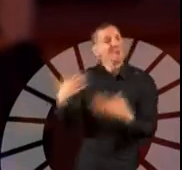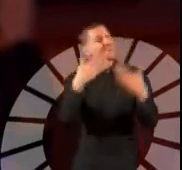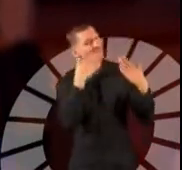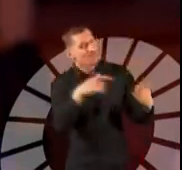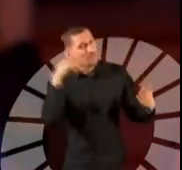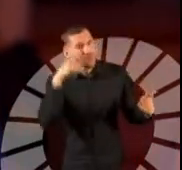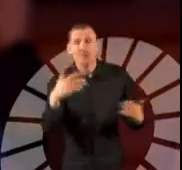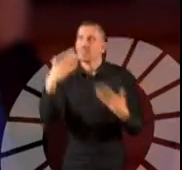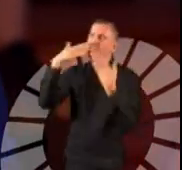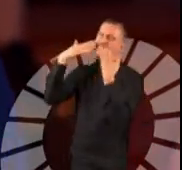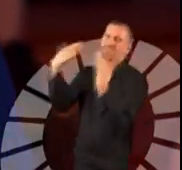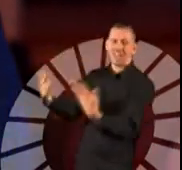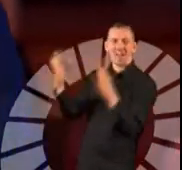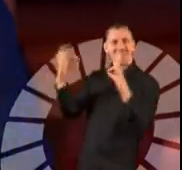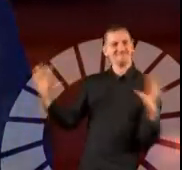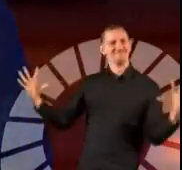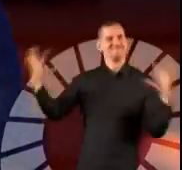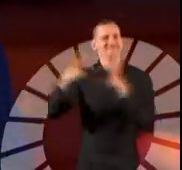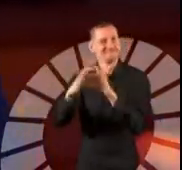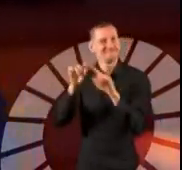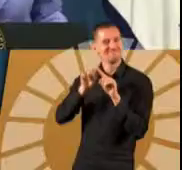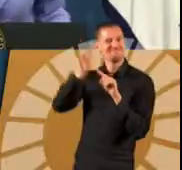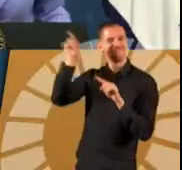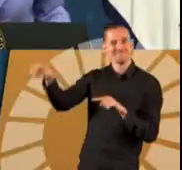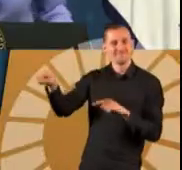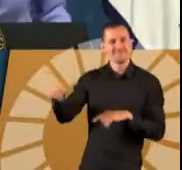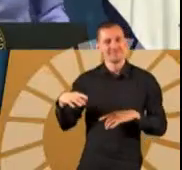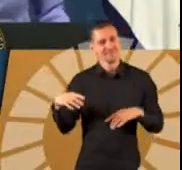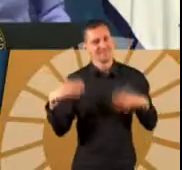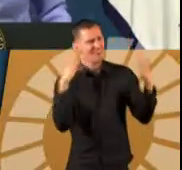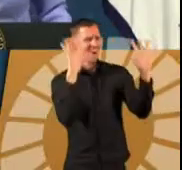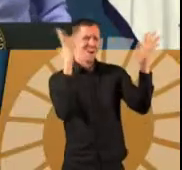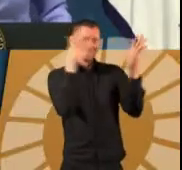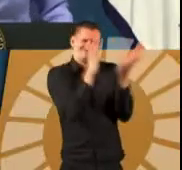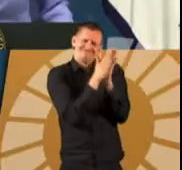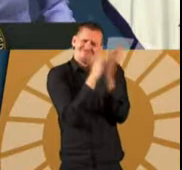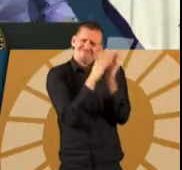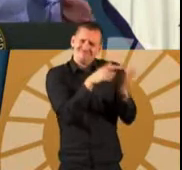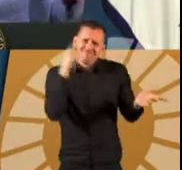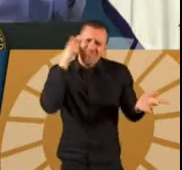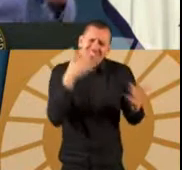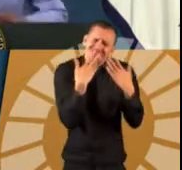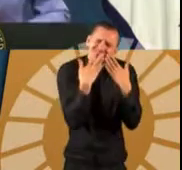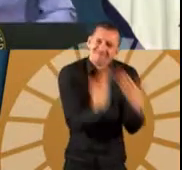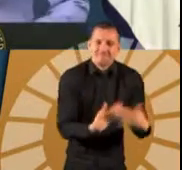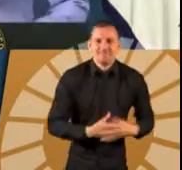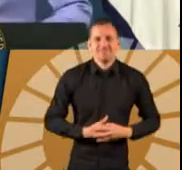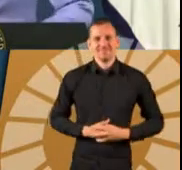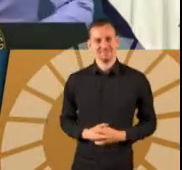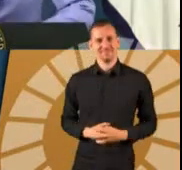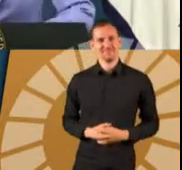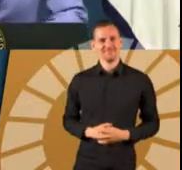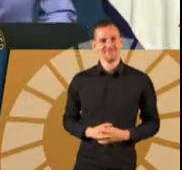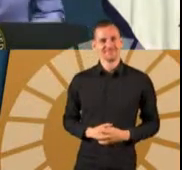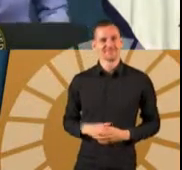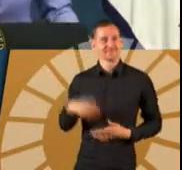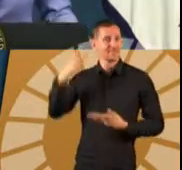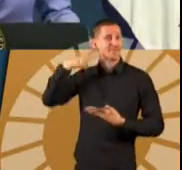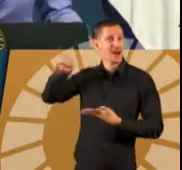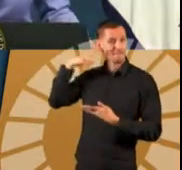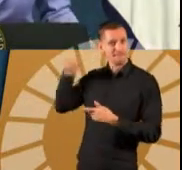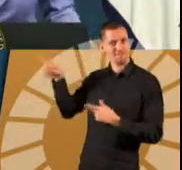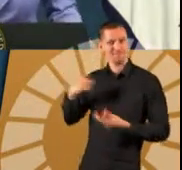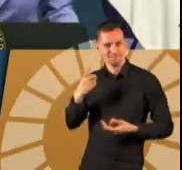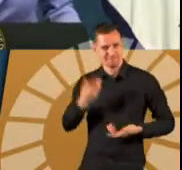Merci beaucoup. Thank you very much. It It is wonderful to be with you,